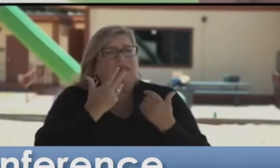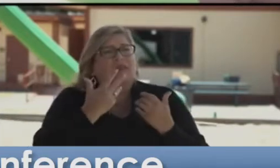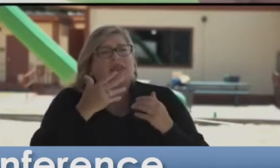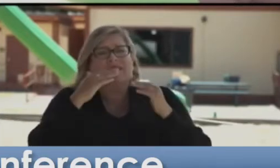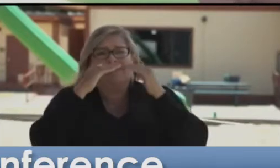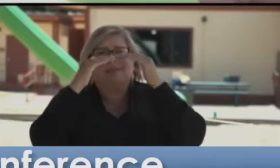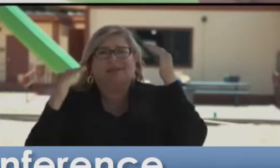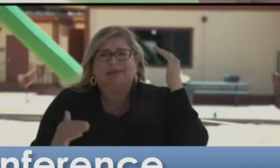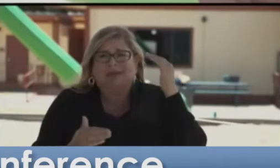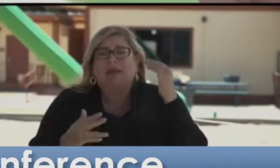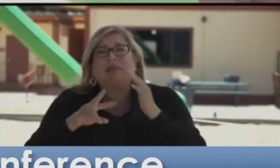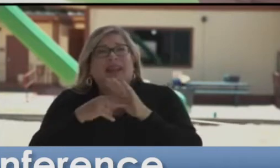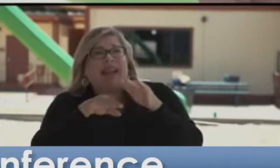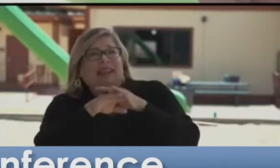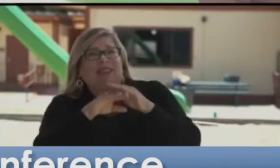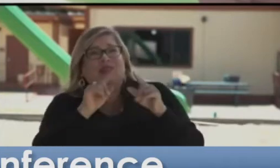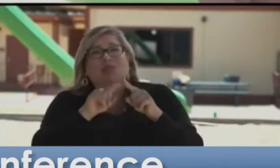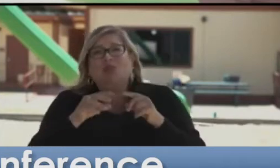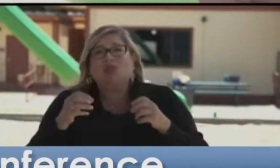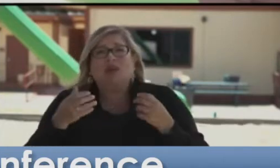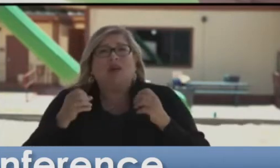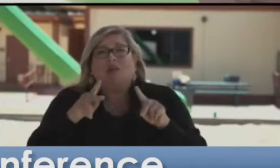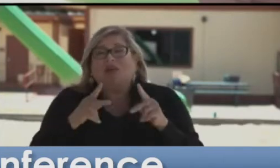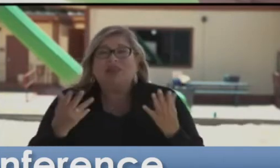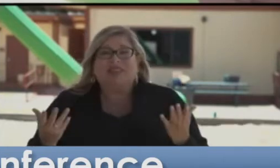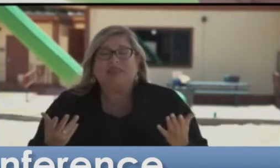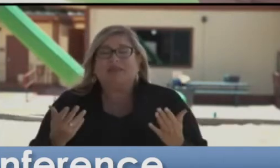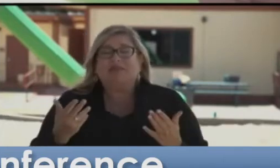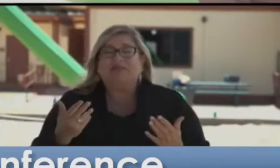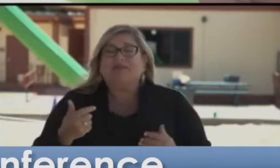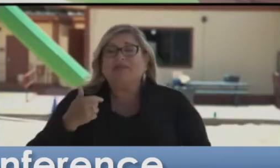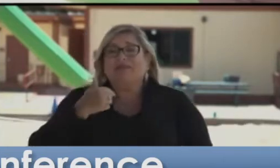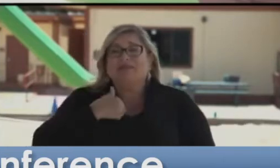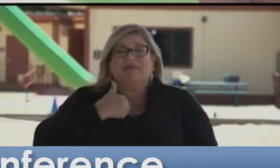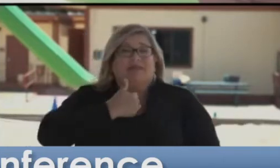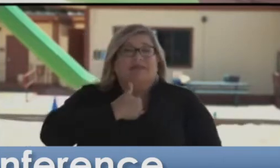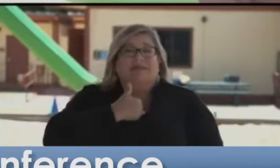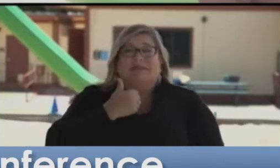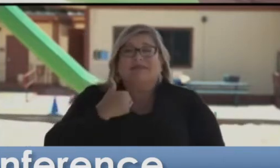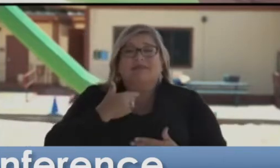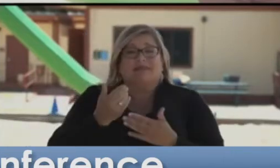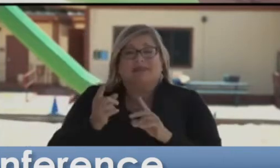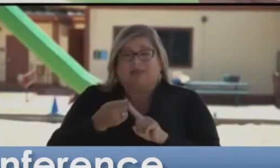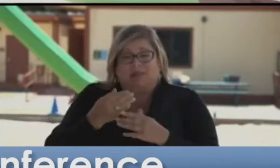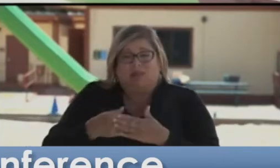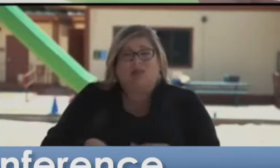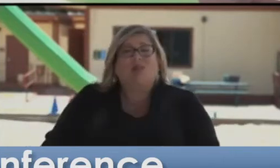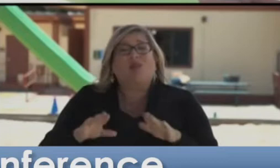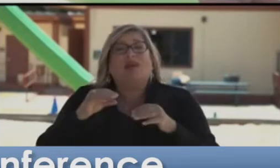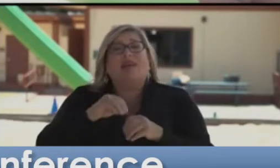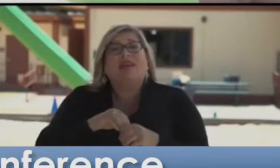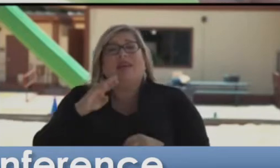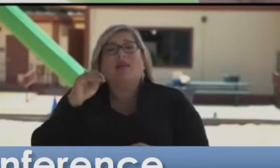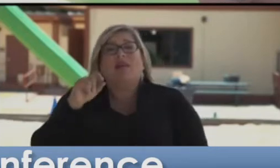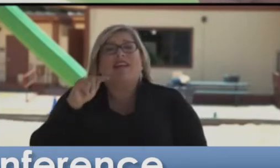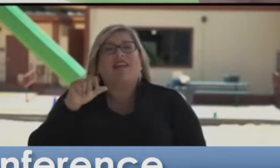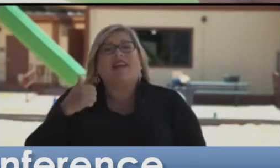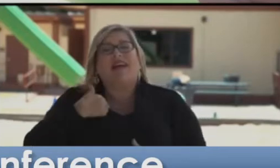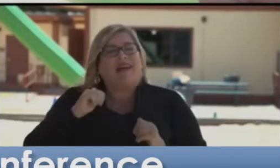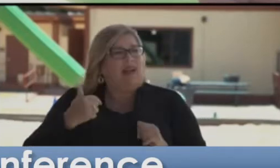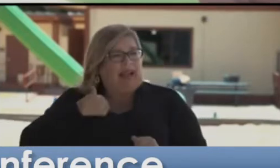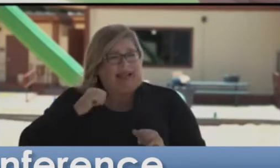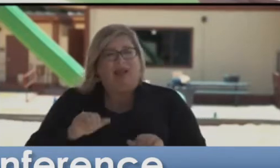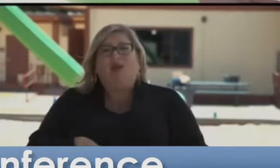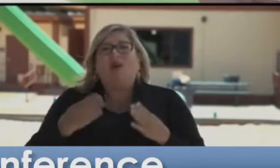and opportunities. I had the privilege over the course of many, many years, and I had my firstborn, Montana, to open up a 529 account.